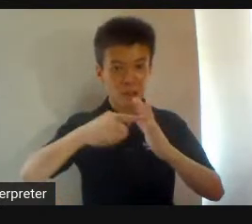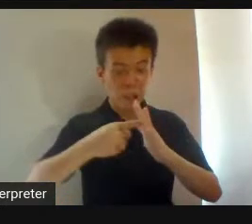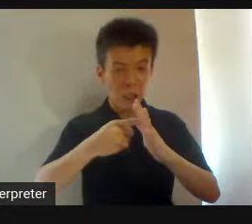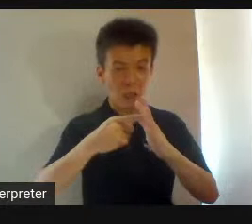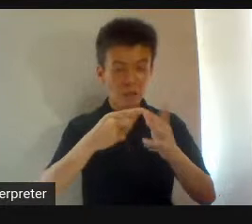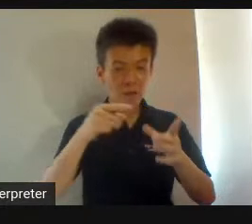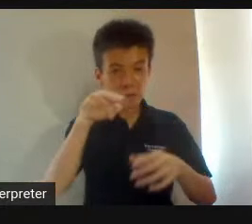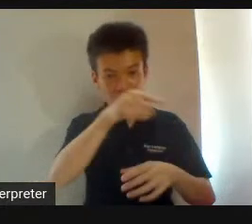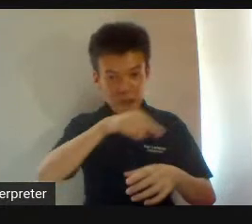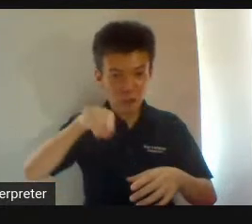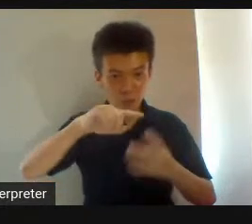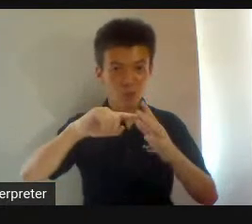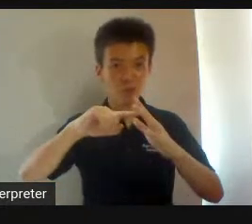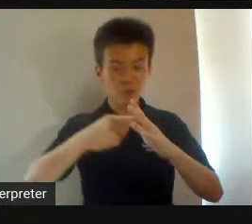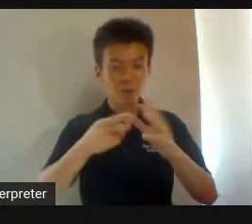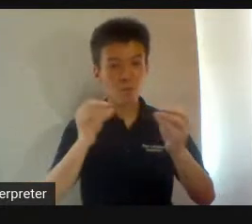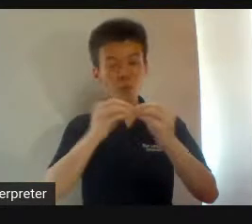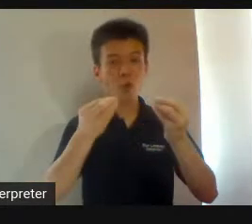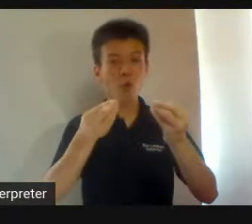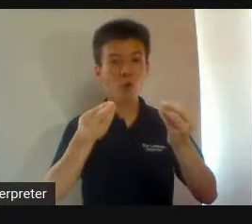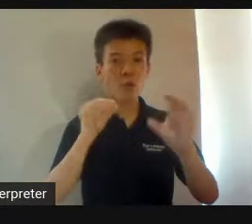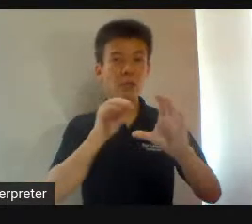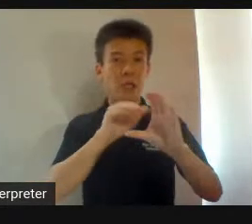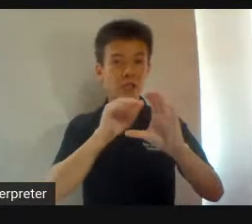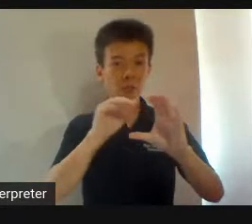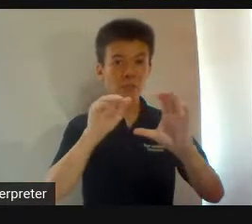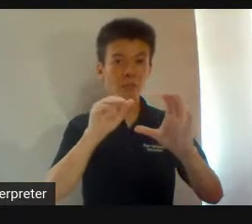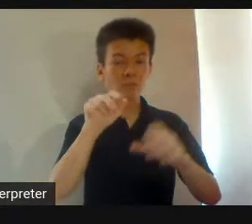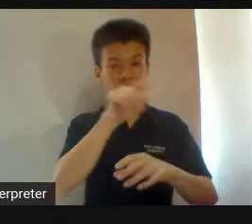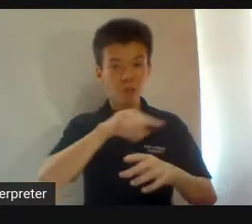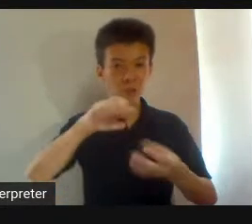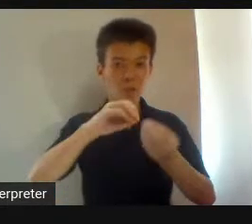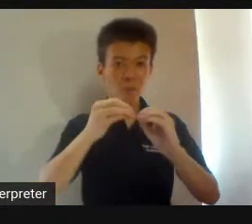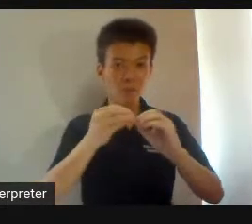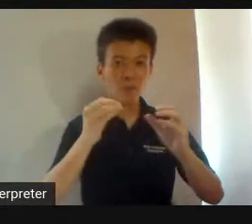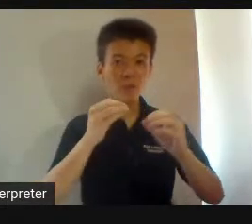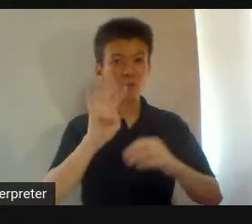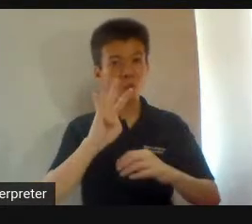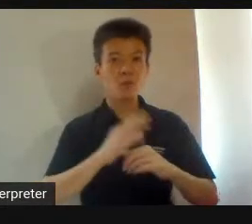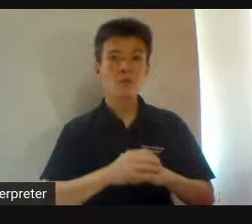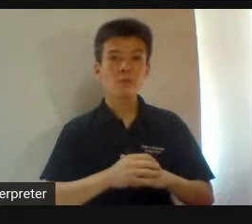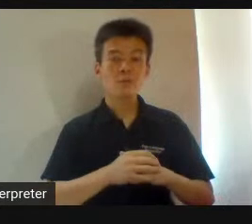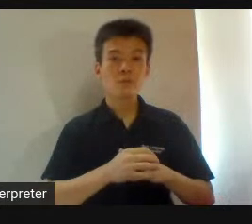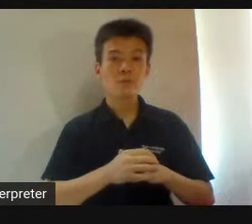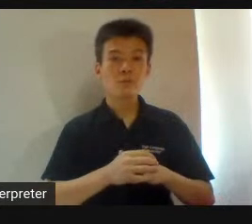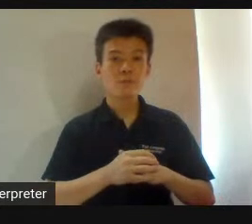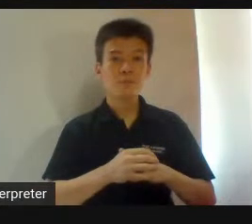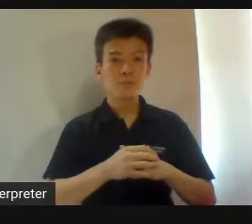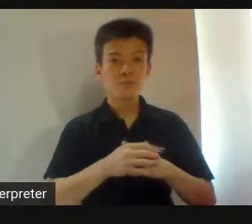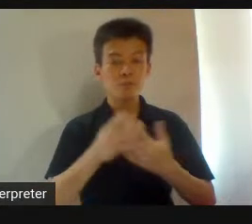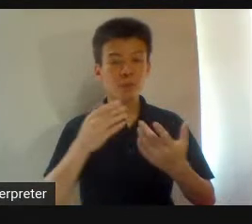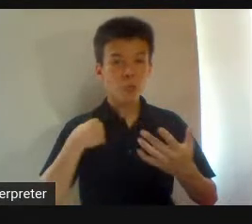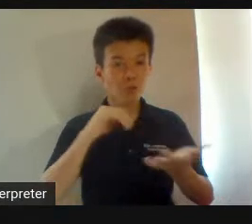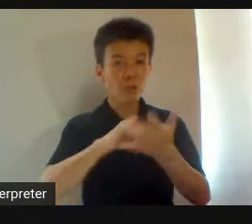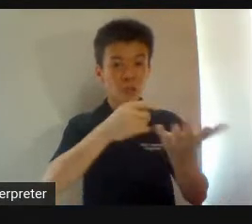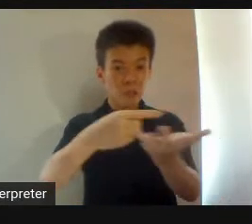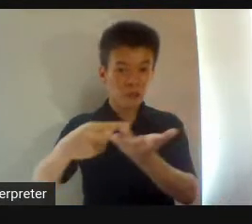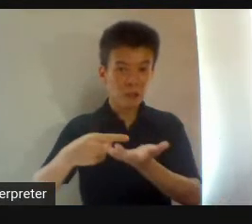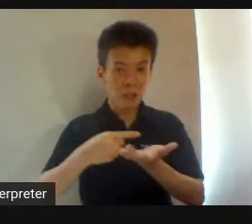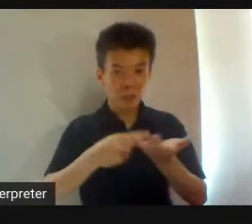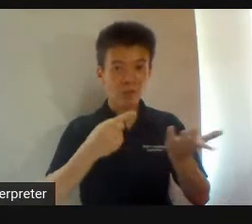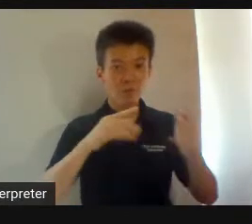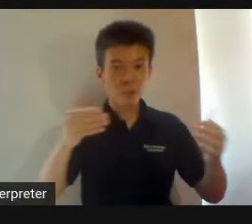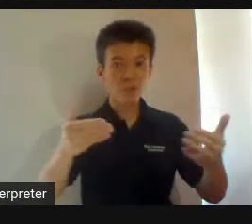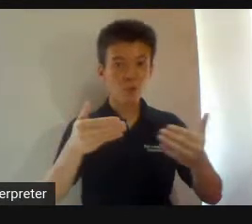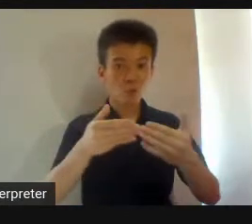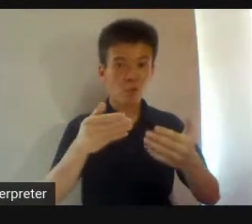we restart a more accessible circuit than before. So to have this discussion,